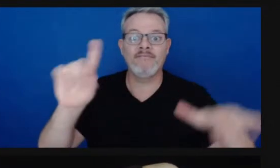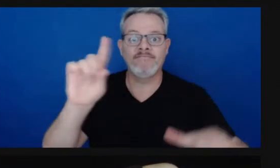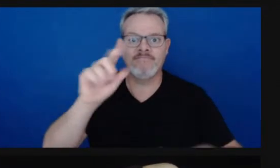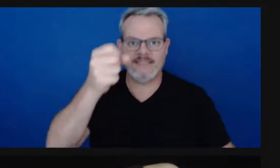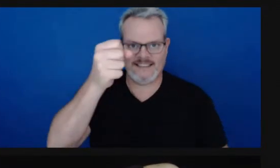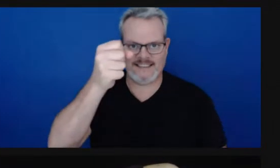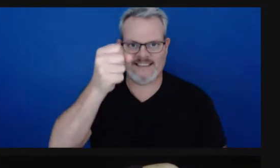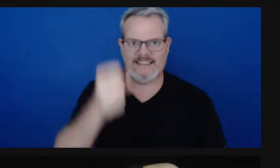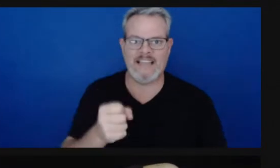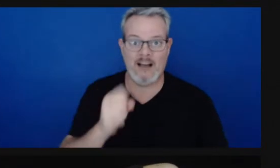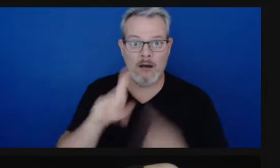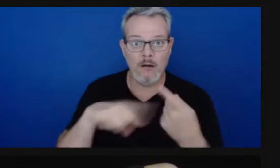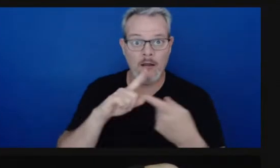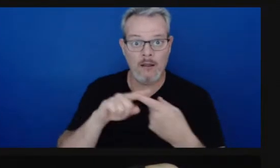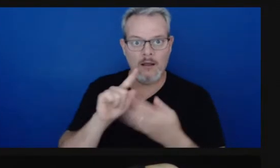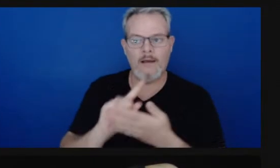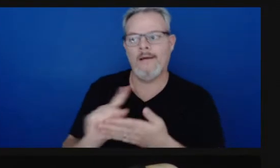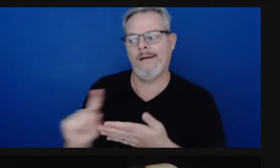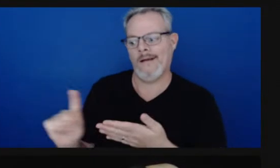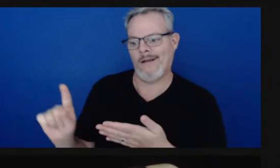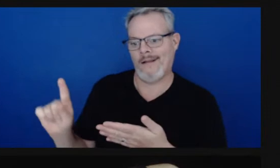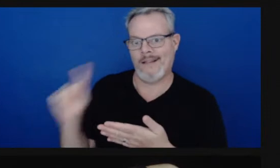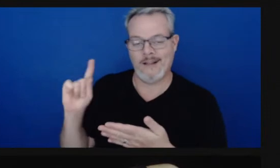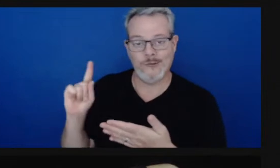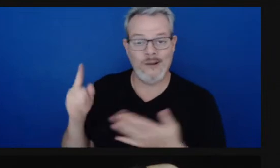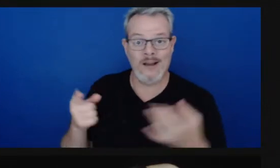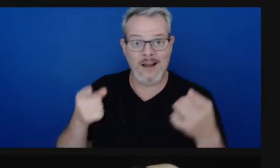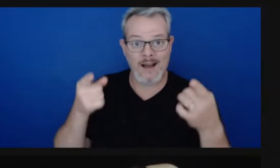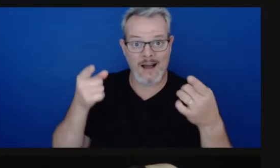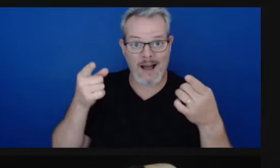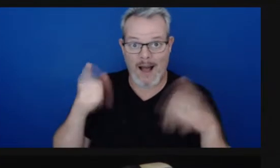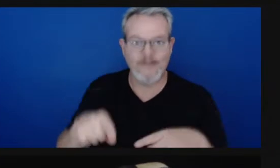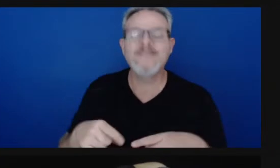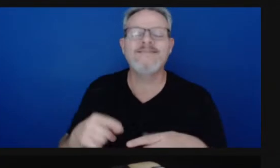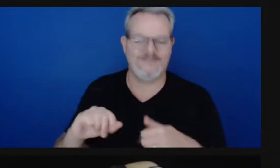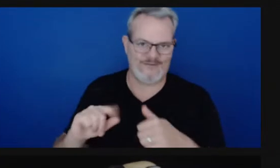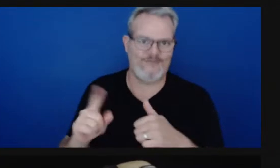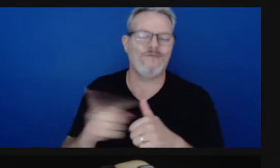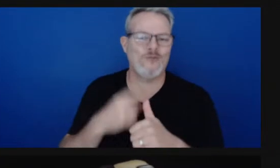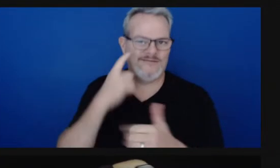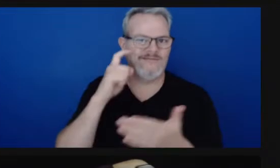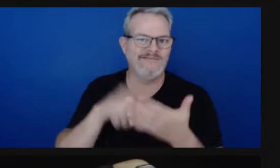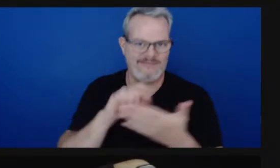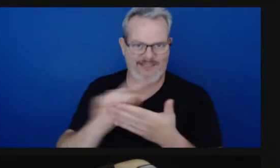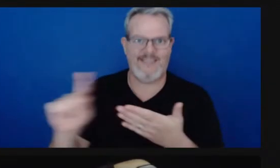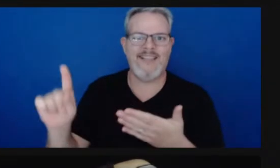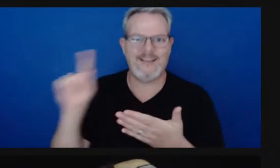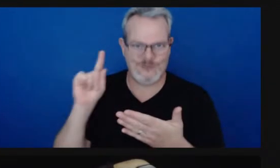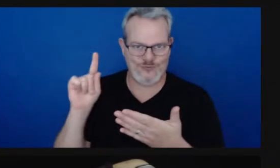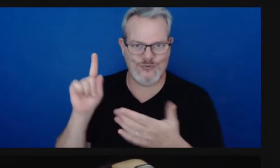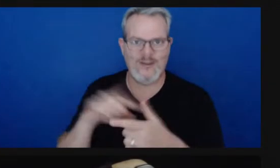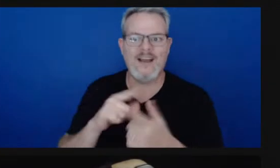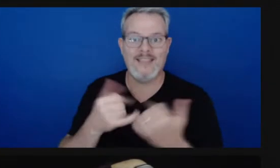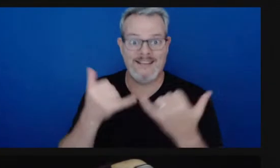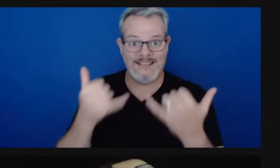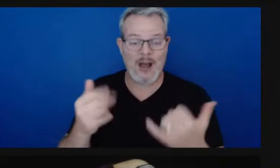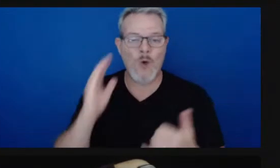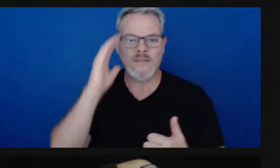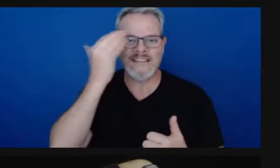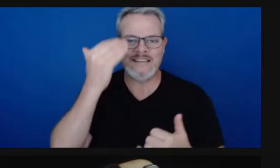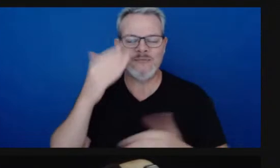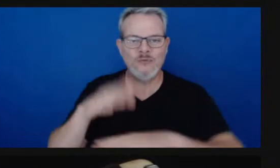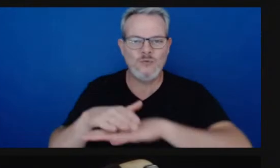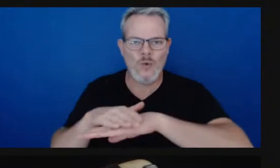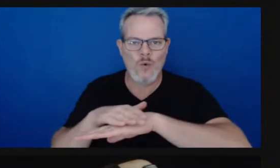week, resulting in the earthquakes we pointed out first last week as well. And now that seems to have slowed,